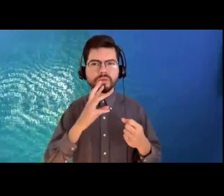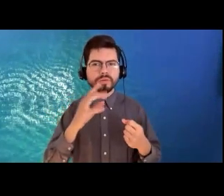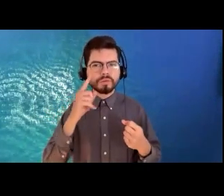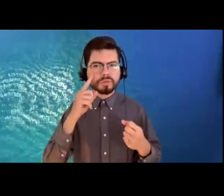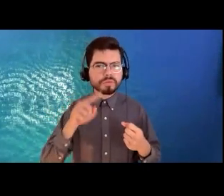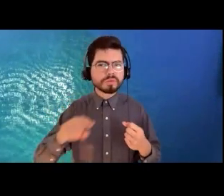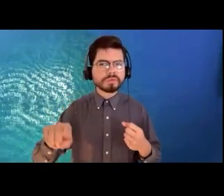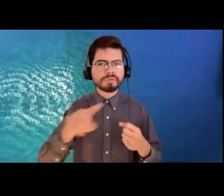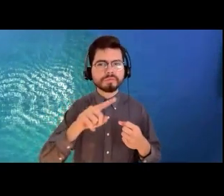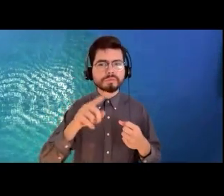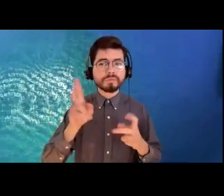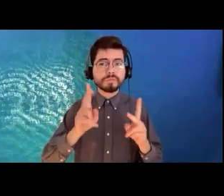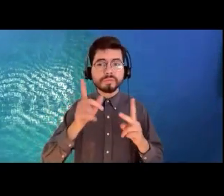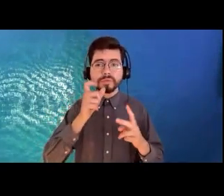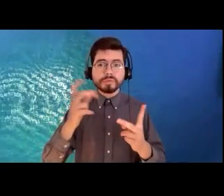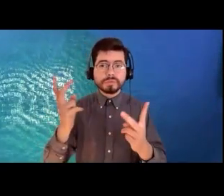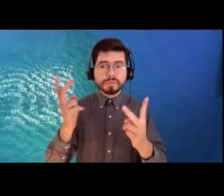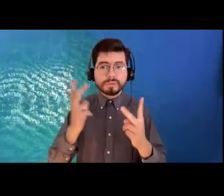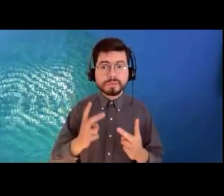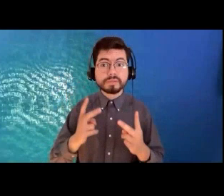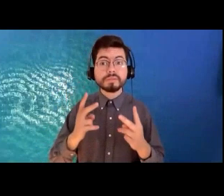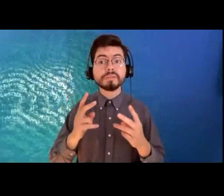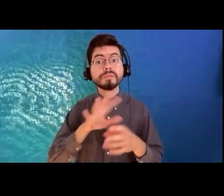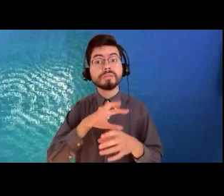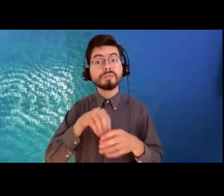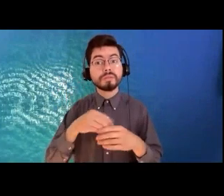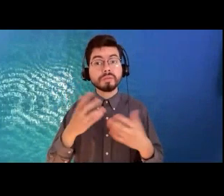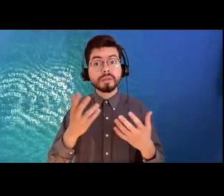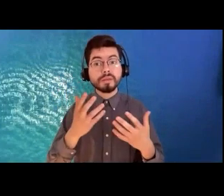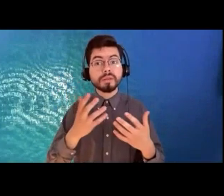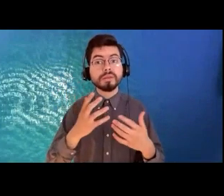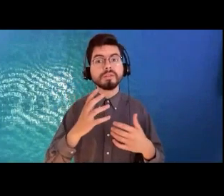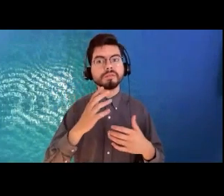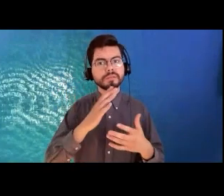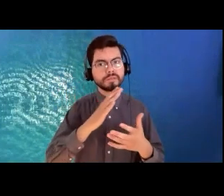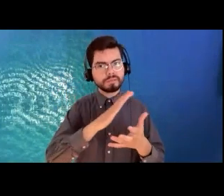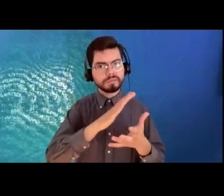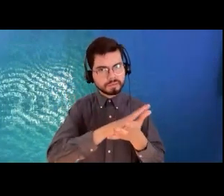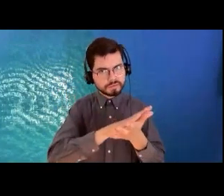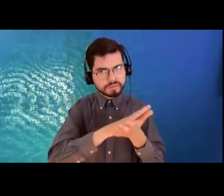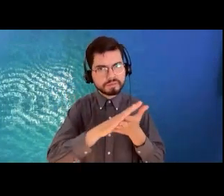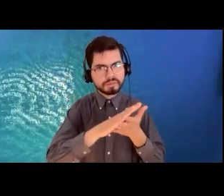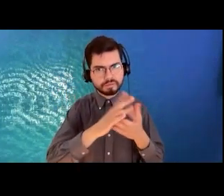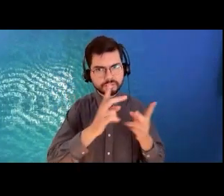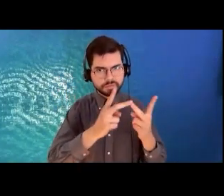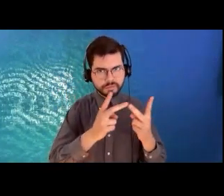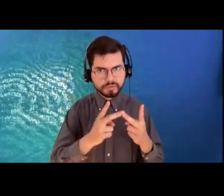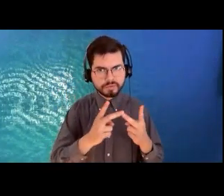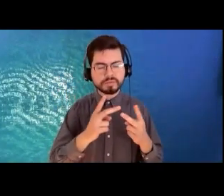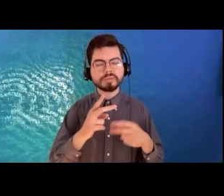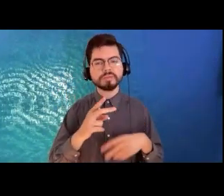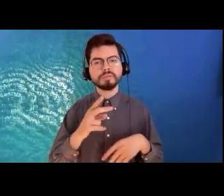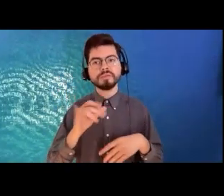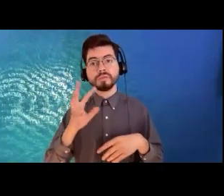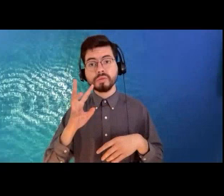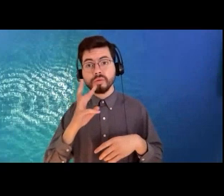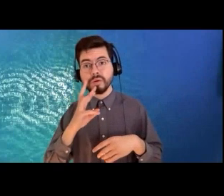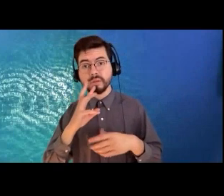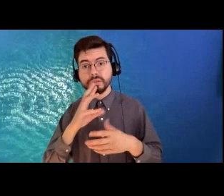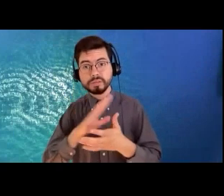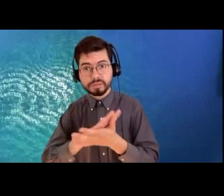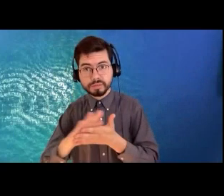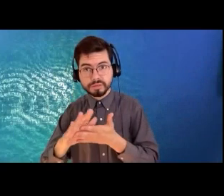water and safe sanitary facilities. So we'll be rehabbing Old Faithful wastewater treatment plant, the Canyon